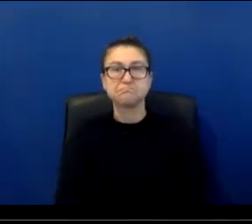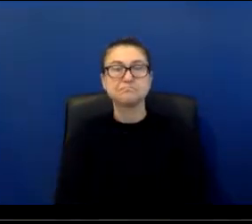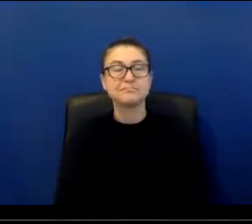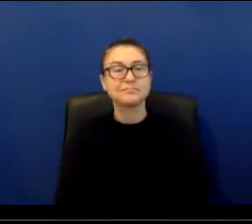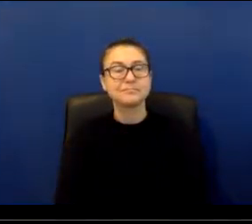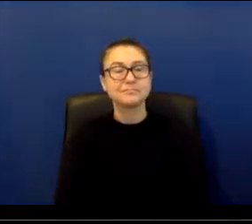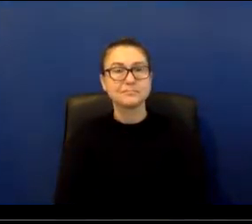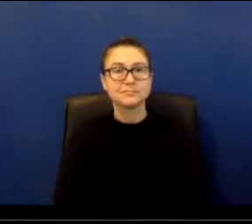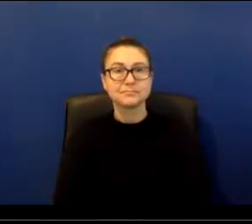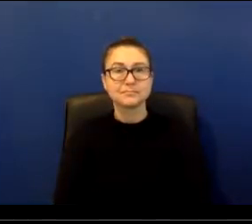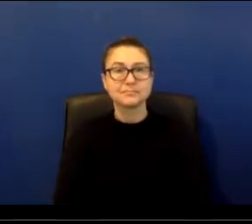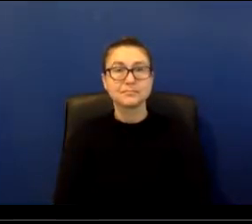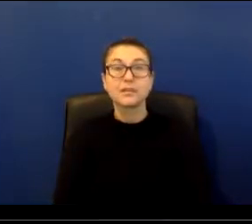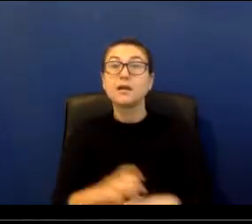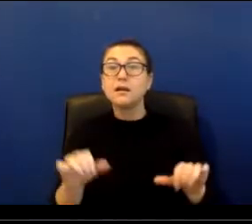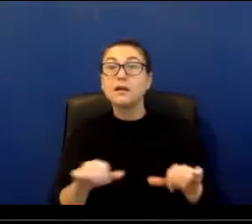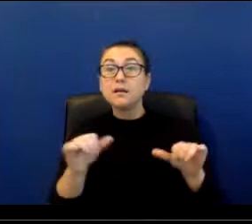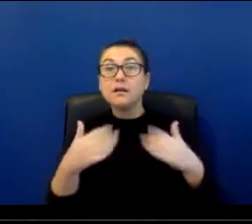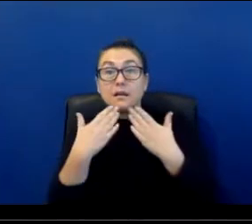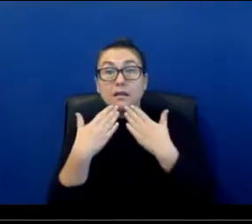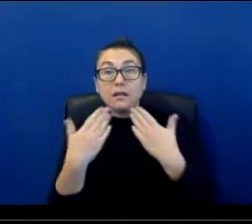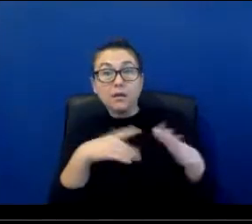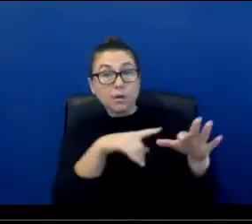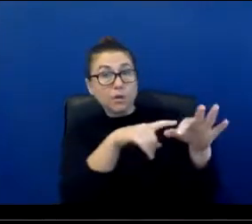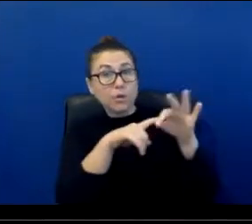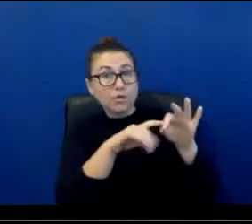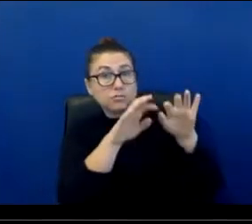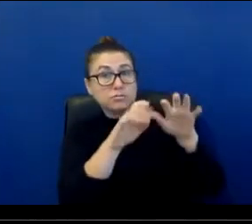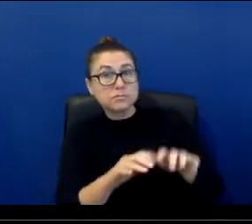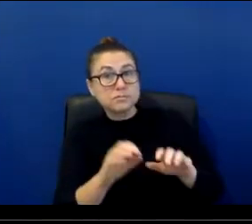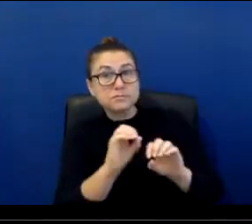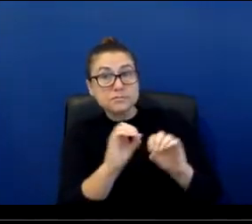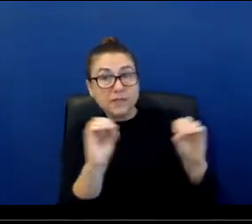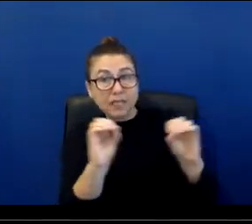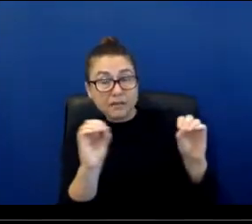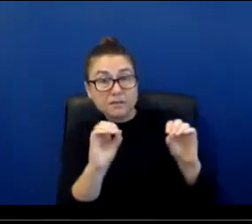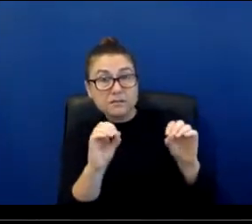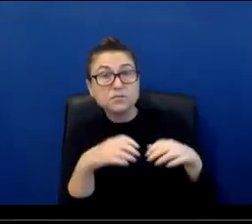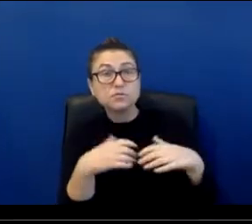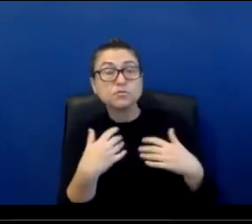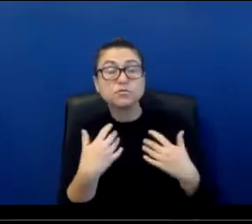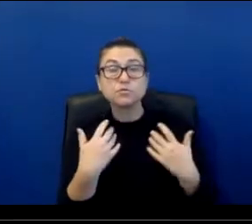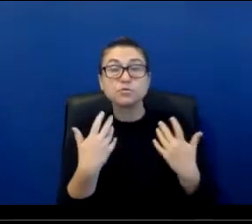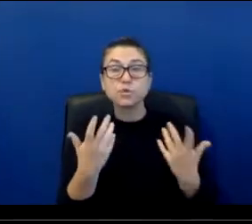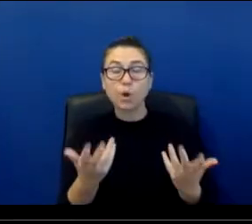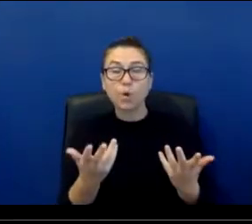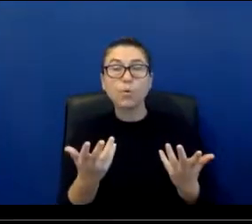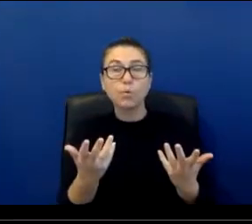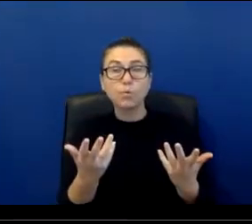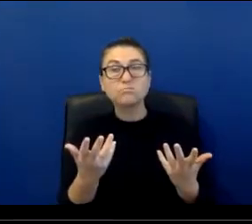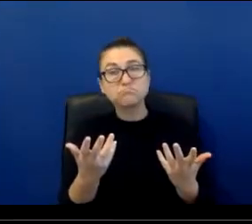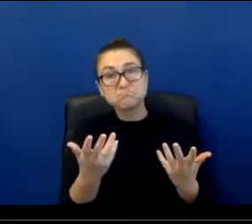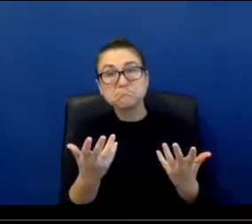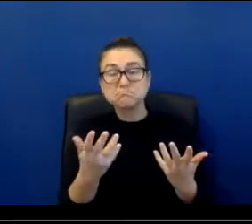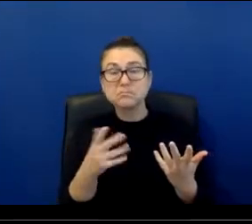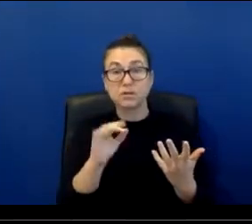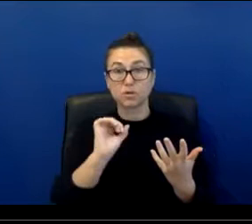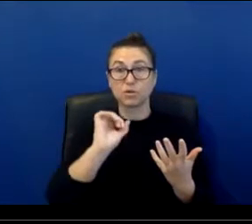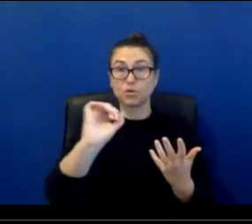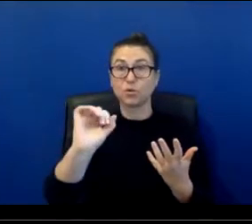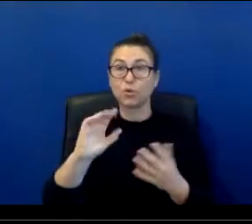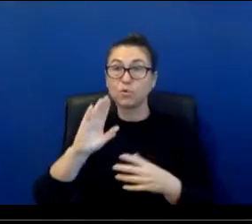you. We haven't had any more questions typed in, so obviously the information you provided has